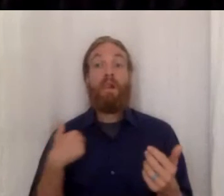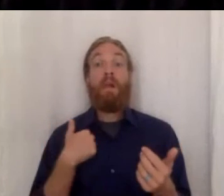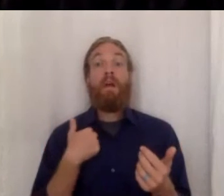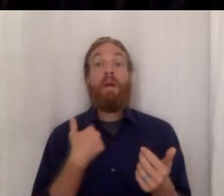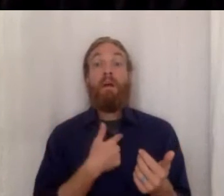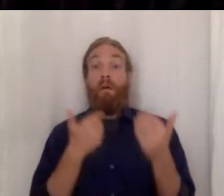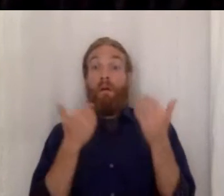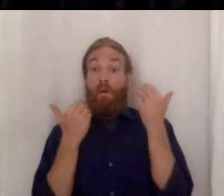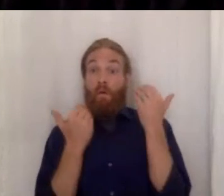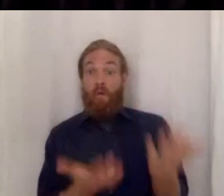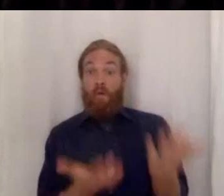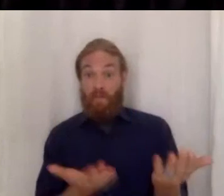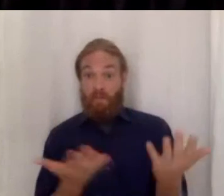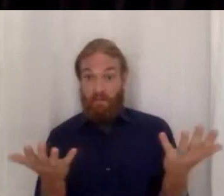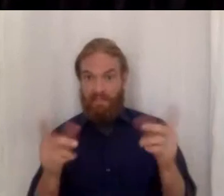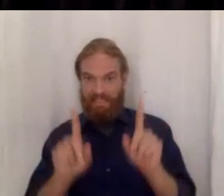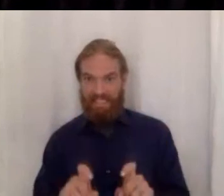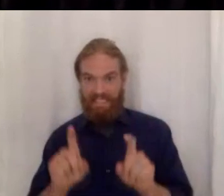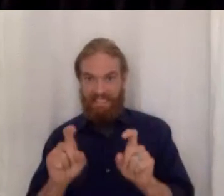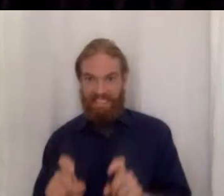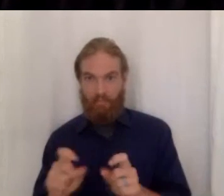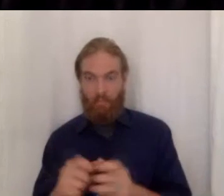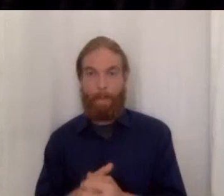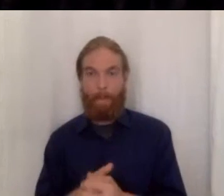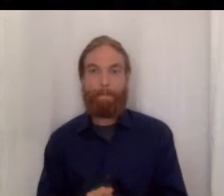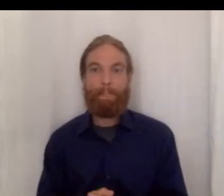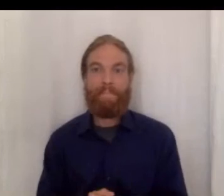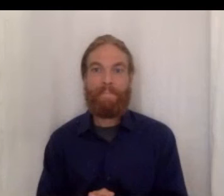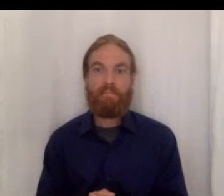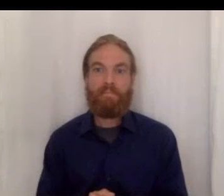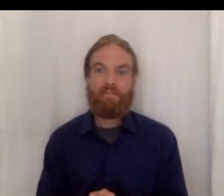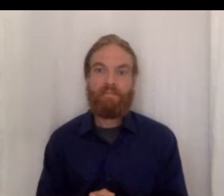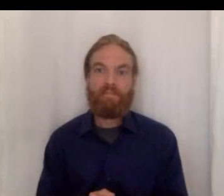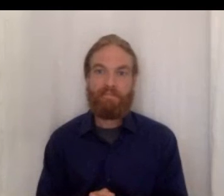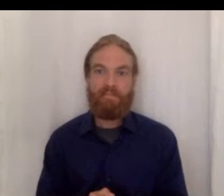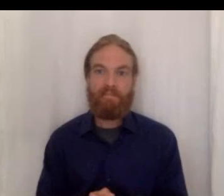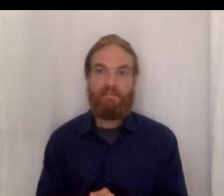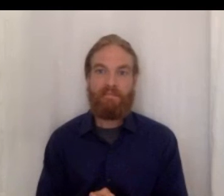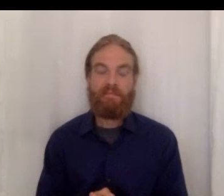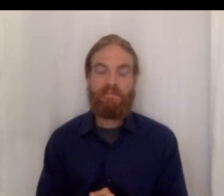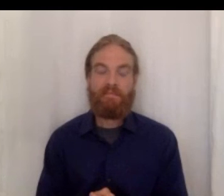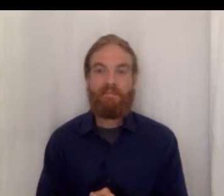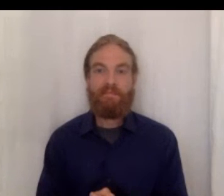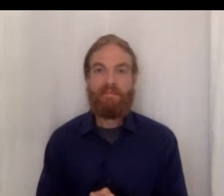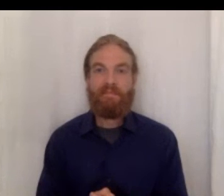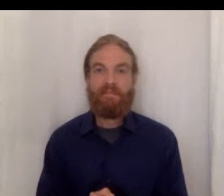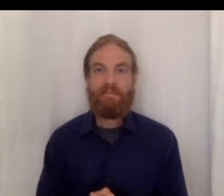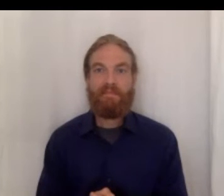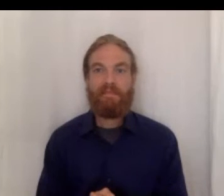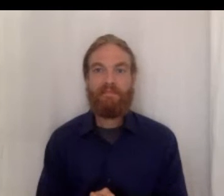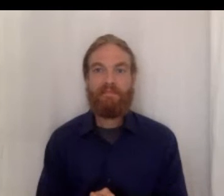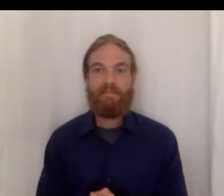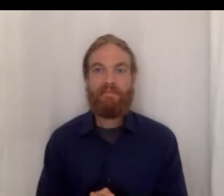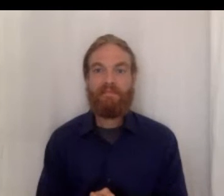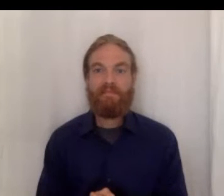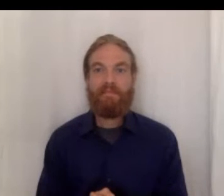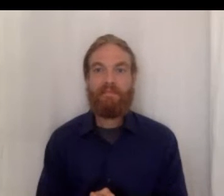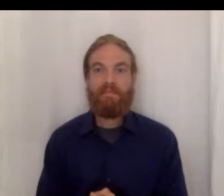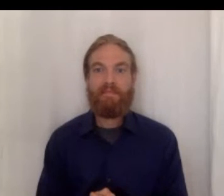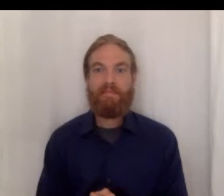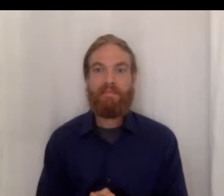disease? So the question is, after someone gets a disease, should we test that person for